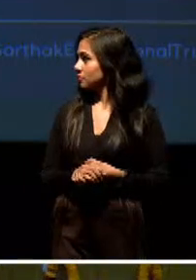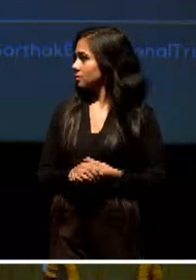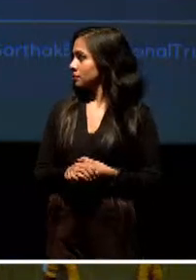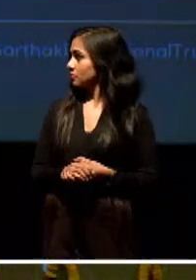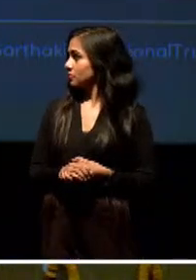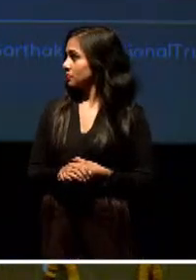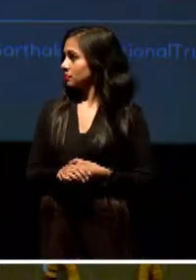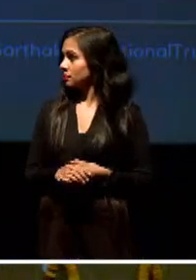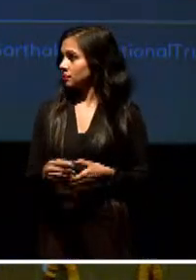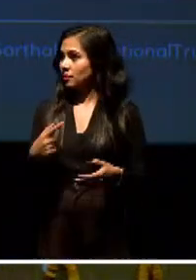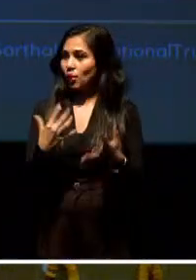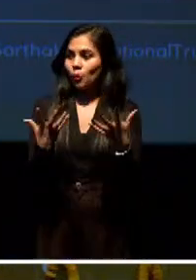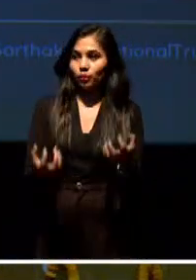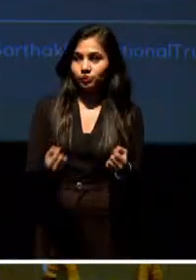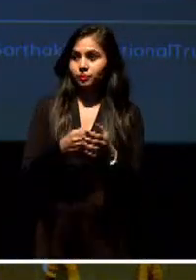I'd like